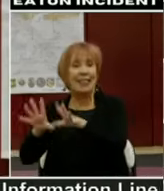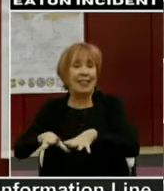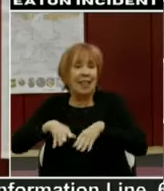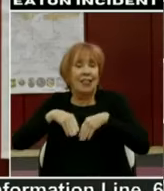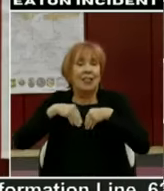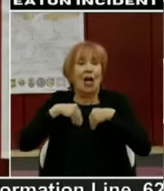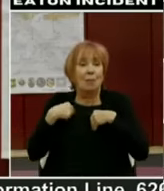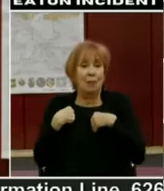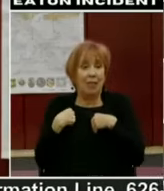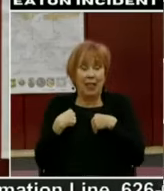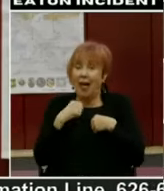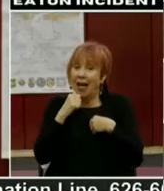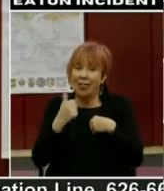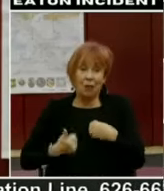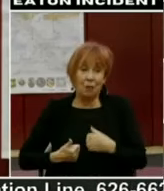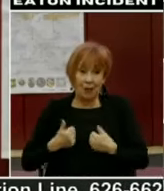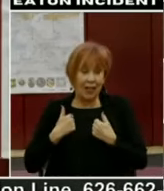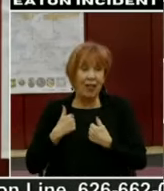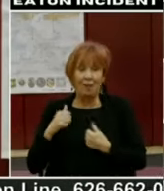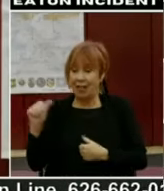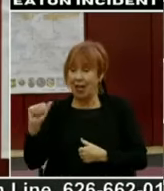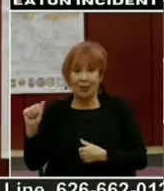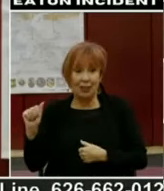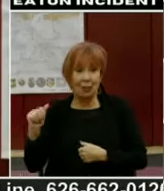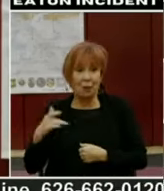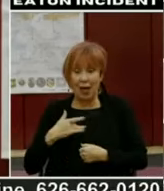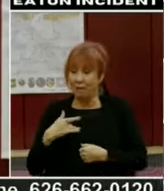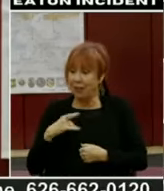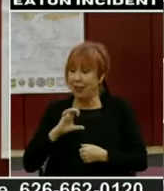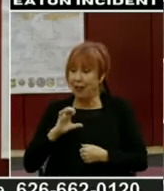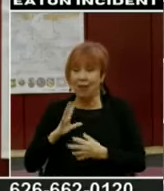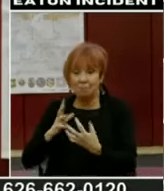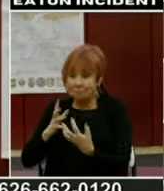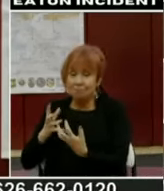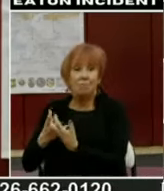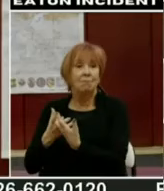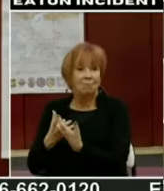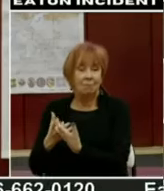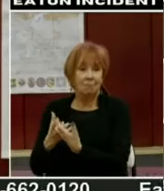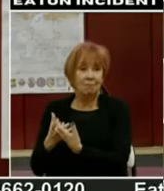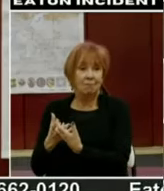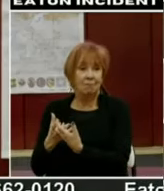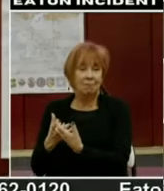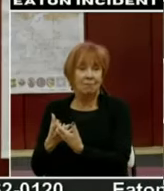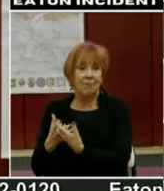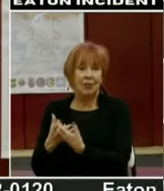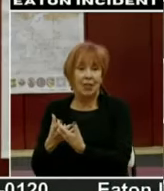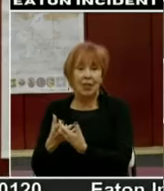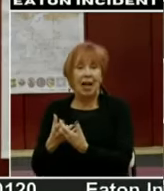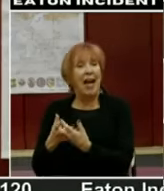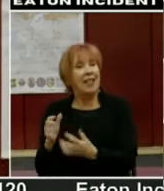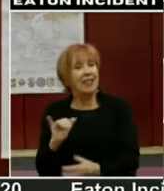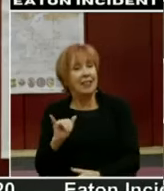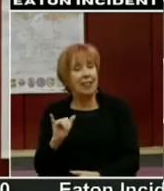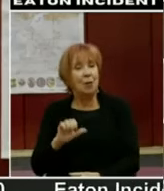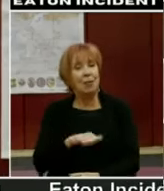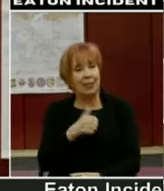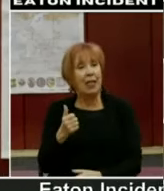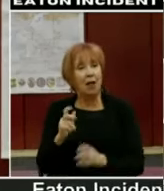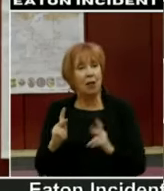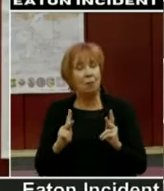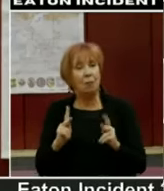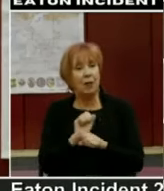don't live in Altadena, but I feel that I'm part of that community. That's how all of the people that work at Altadena